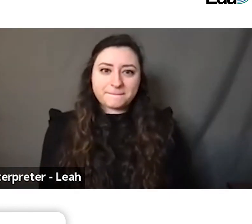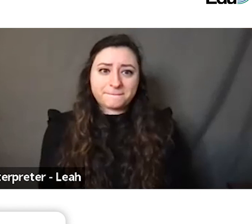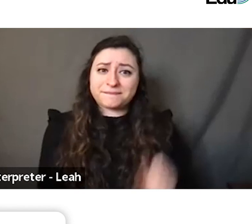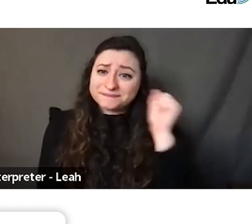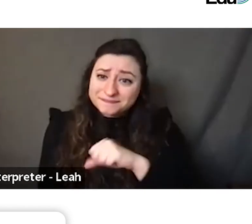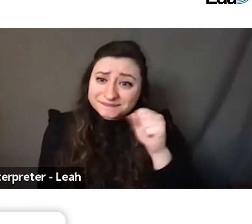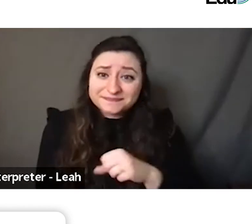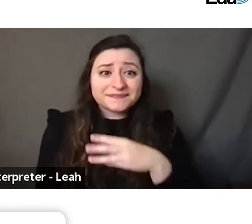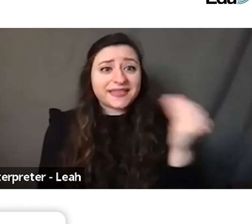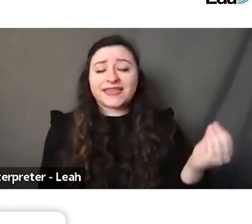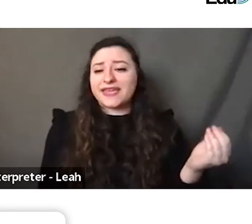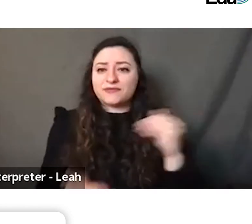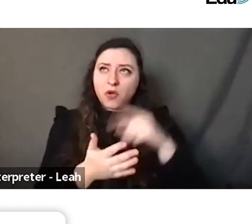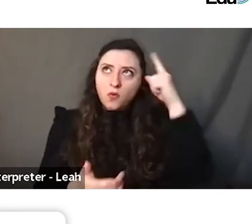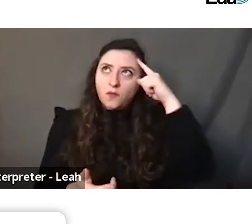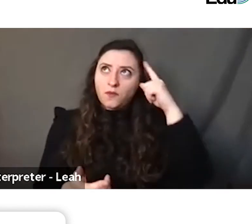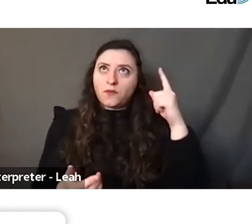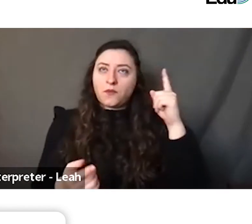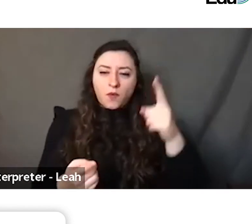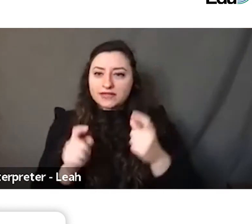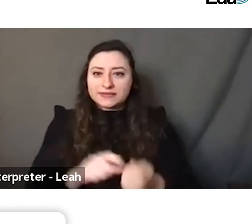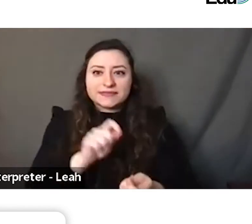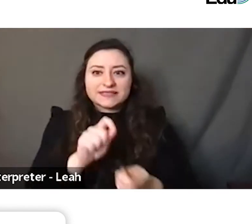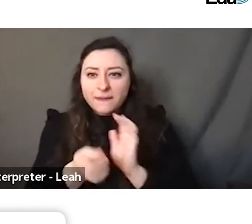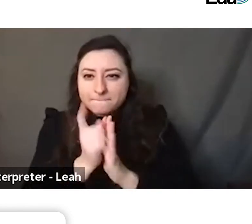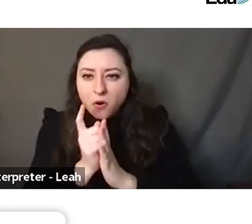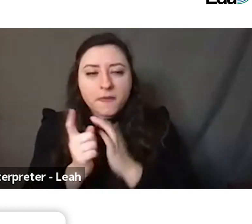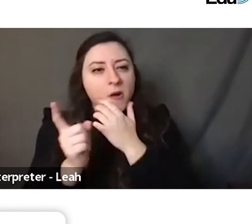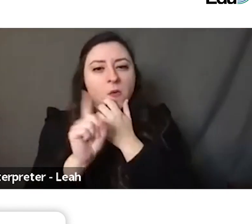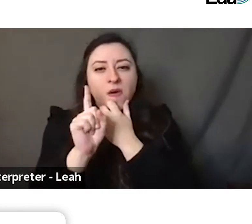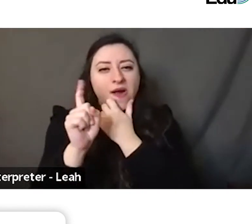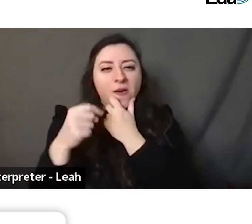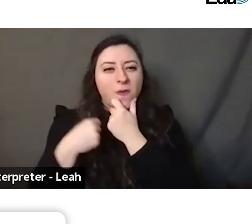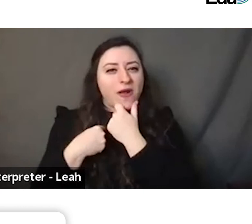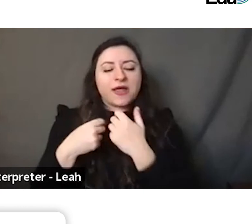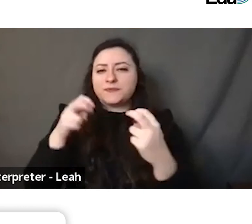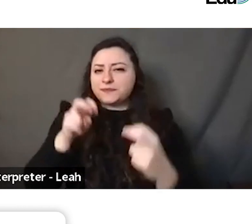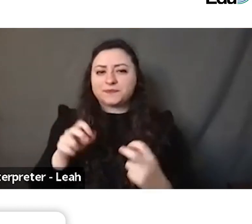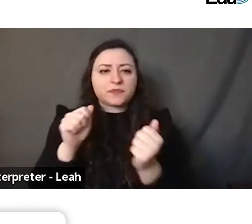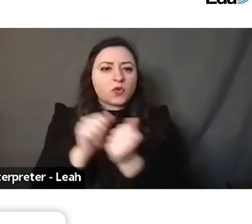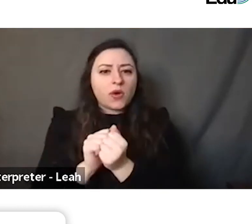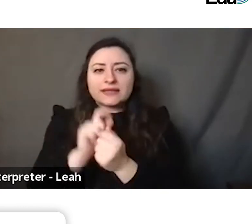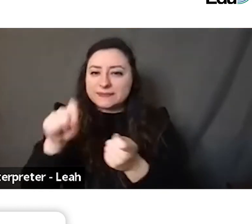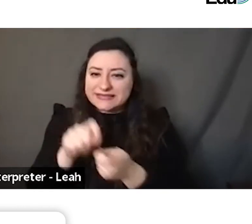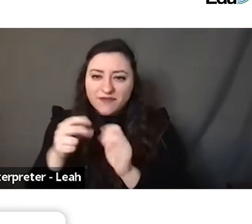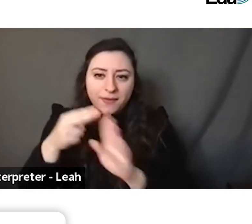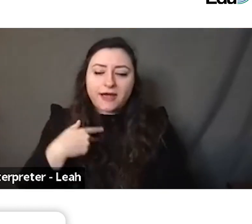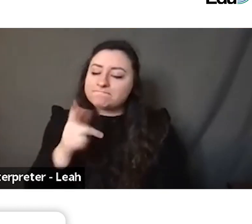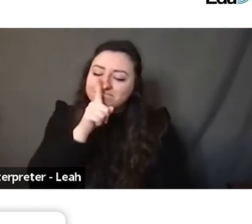Absolutely. And again, I remember one very specific moment where we were sitting with the C-suite of a specific brand I'm not going to